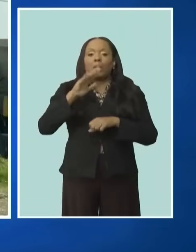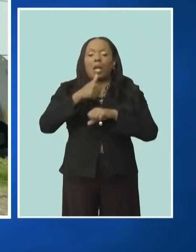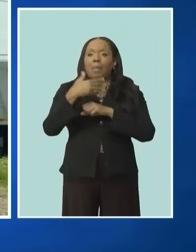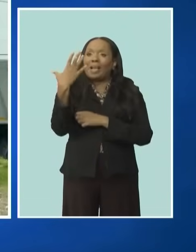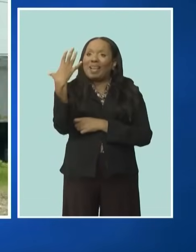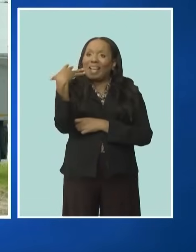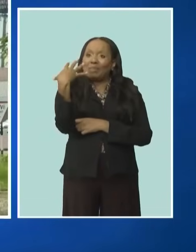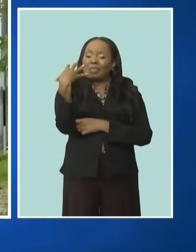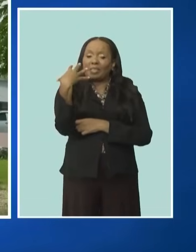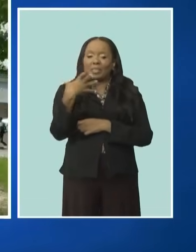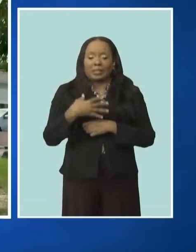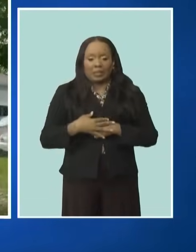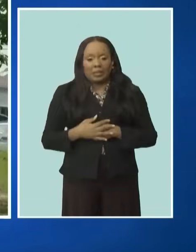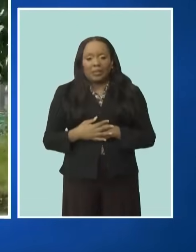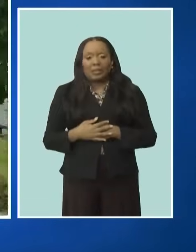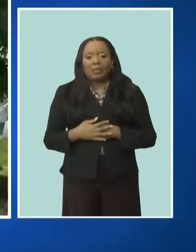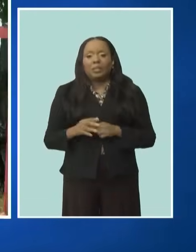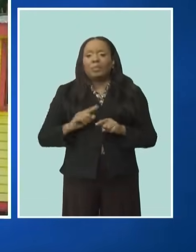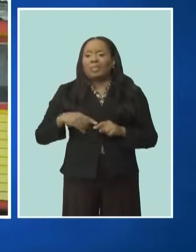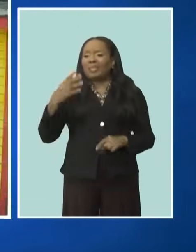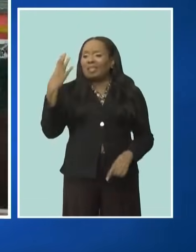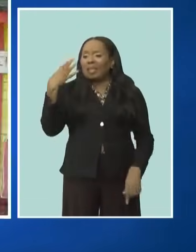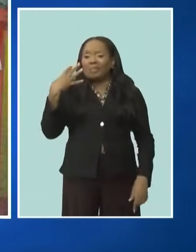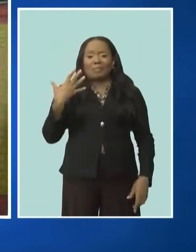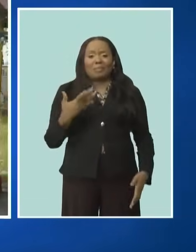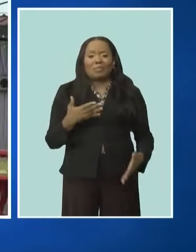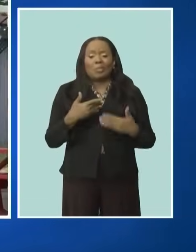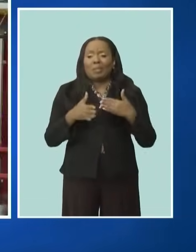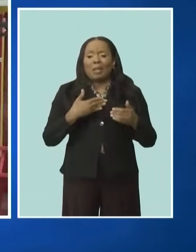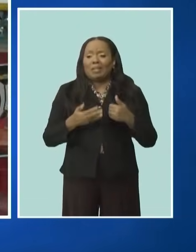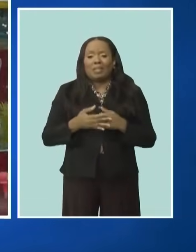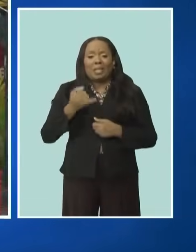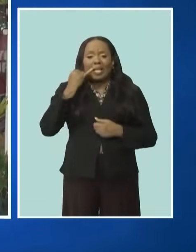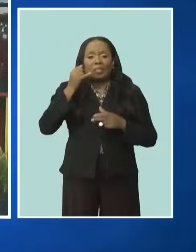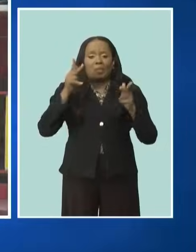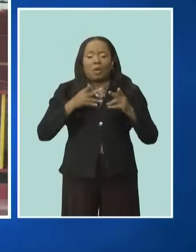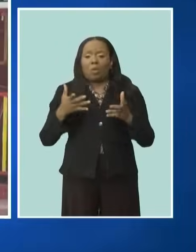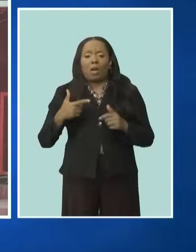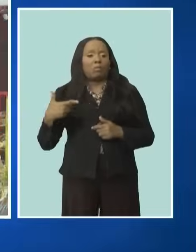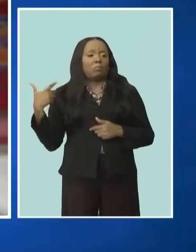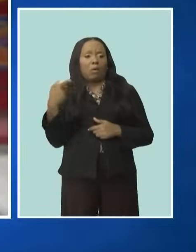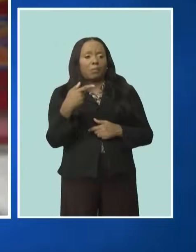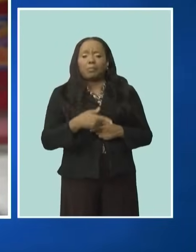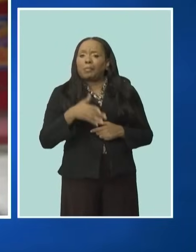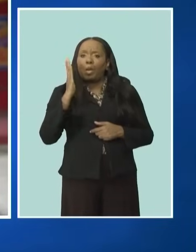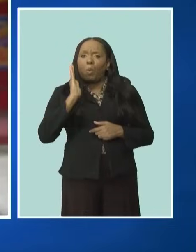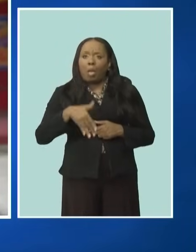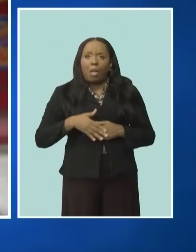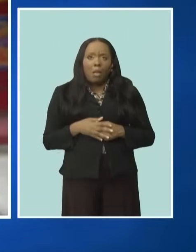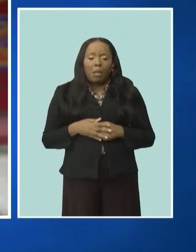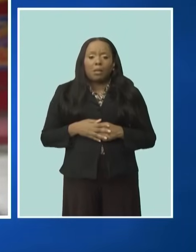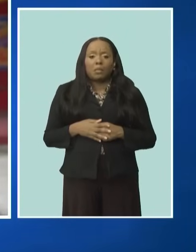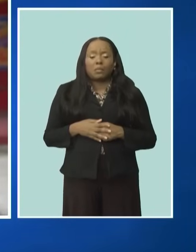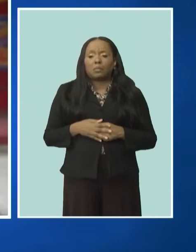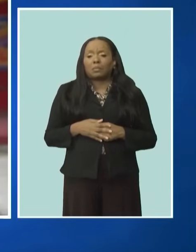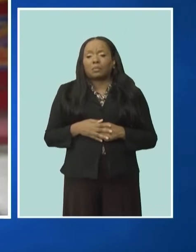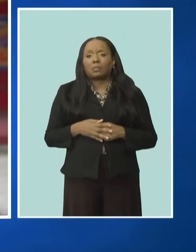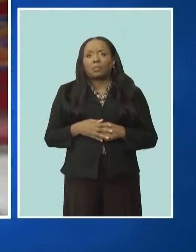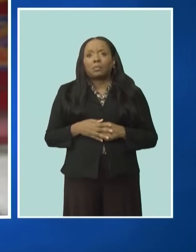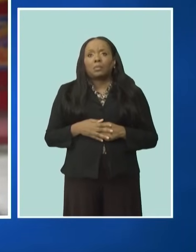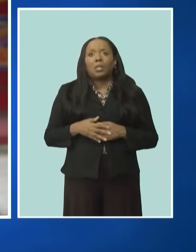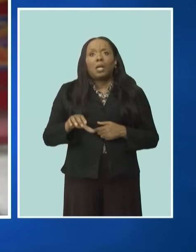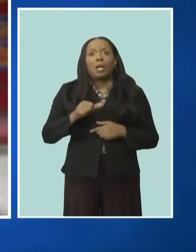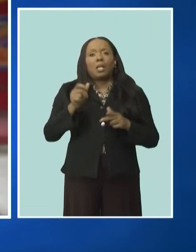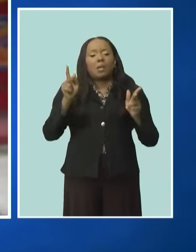know. But a camera still can't stop a man from doing what he wants to do still, you know. Another business owner described the young